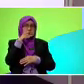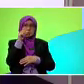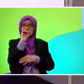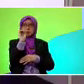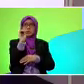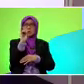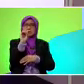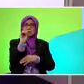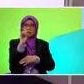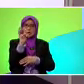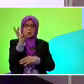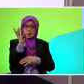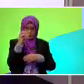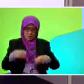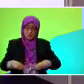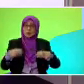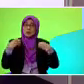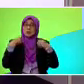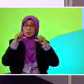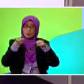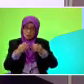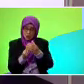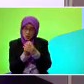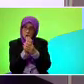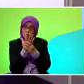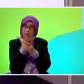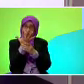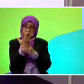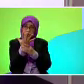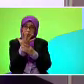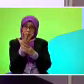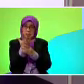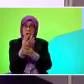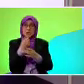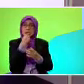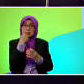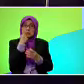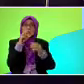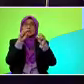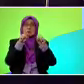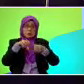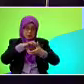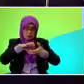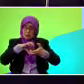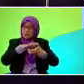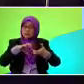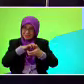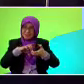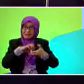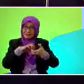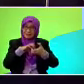microorganisms to grow inside. And when you do not wash your mouth, you do not brush your teeth, no. what's gonna happen? You'll have